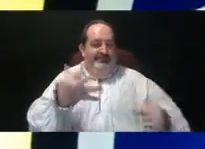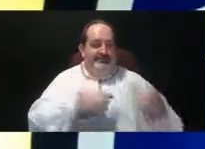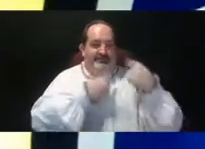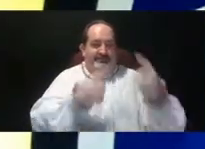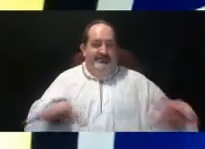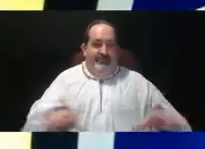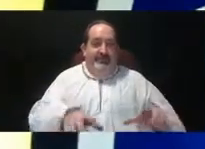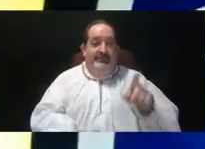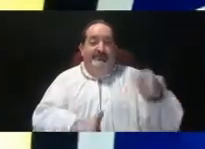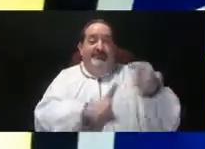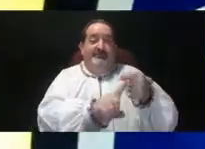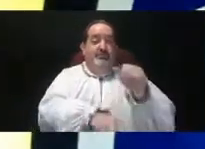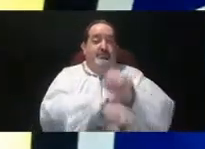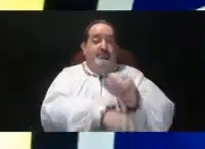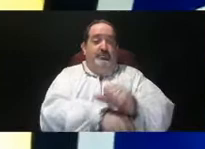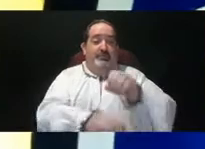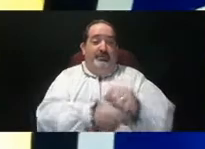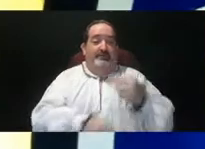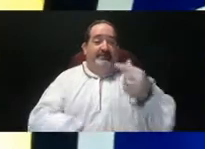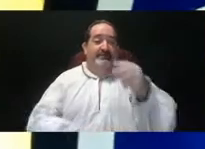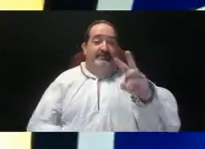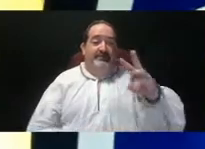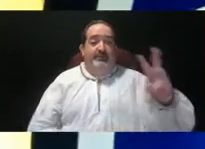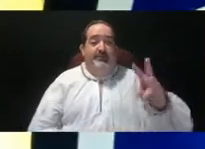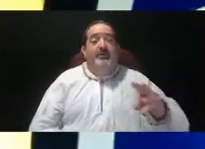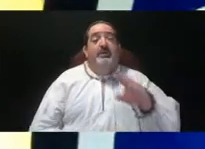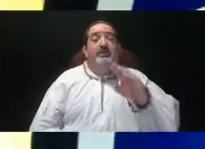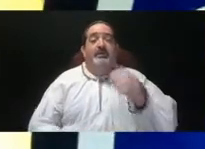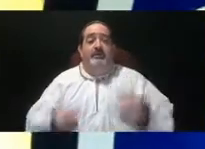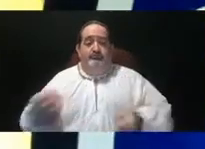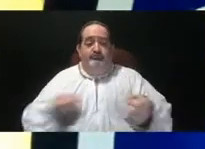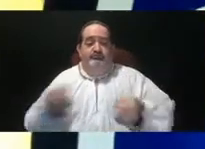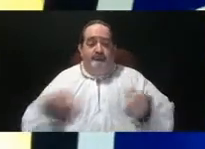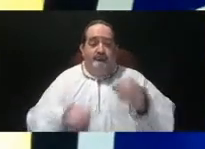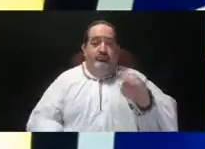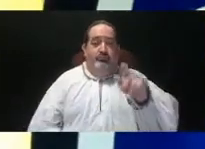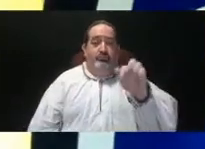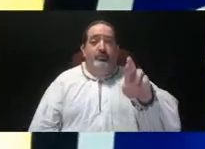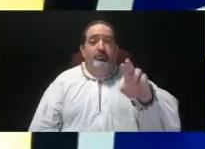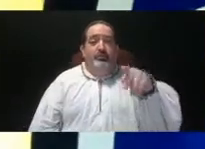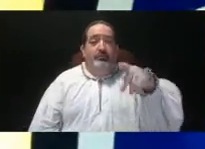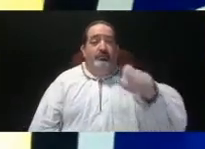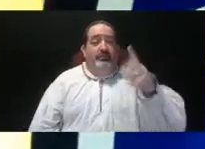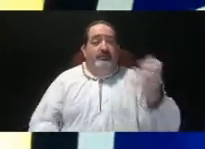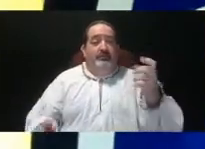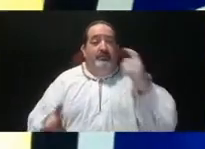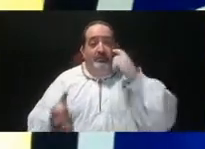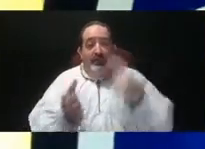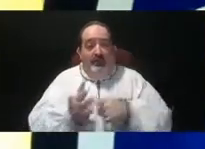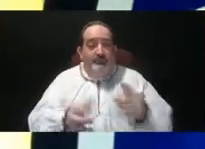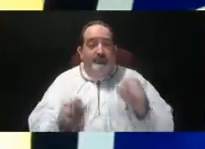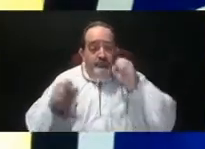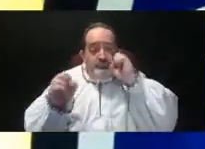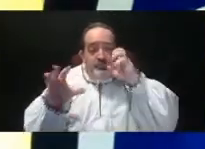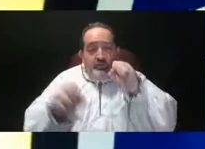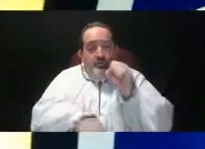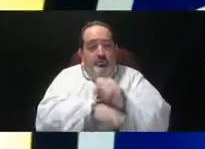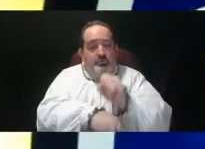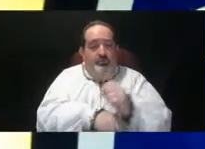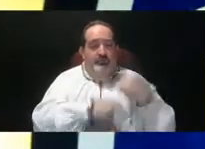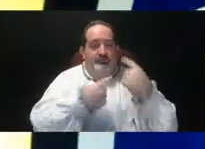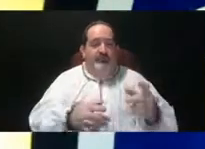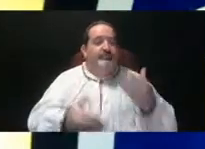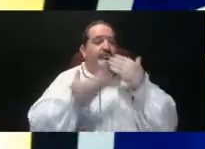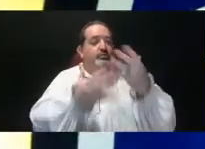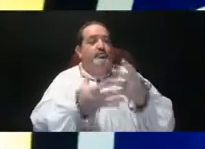In particular, the work that you did at Great Western War and the motor pool. How could we not recognize you for the incredible work that you did?